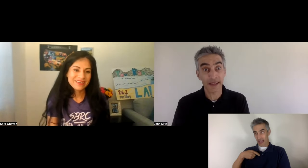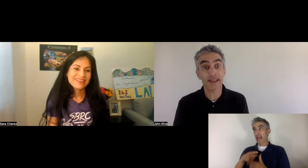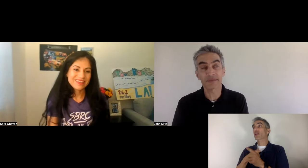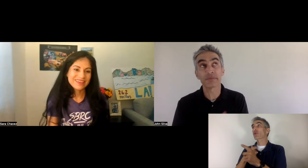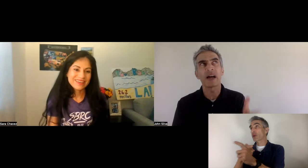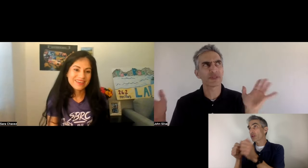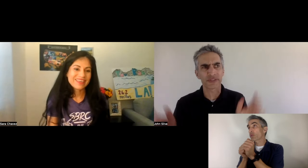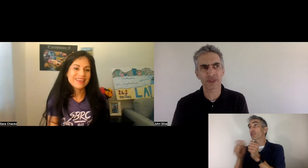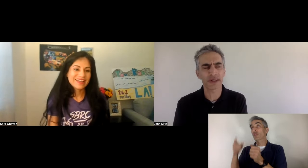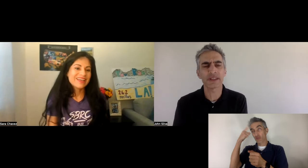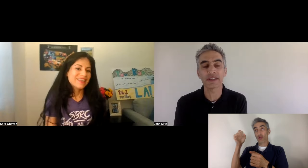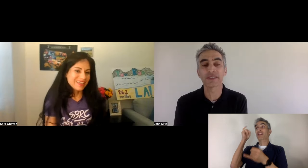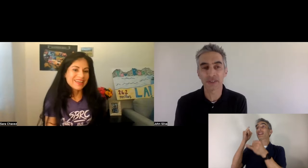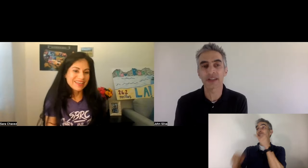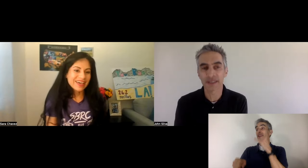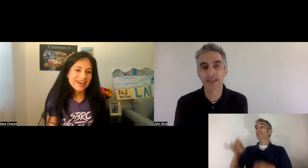last 8 miles or so.